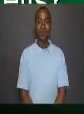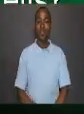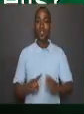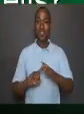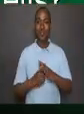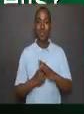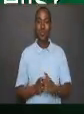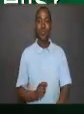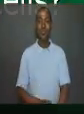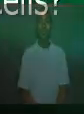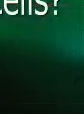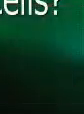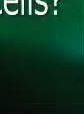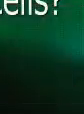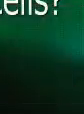Begin.